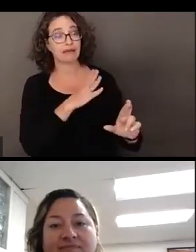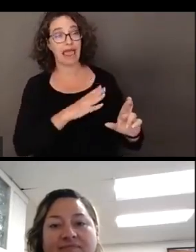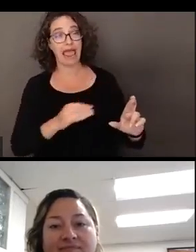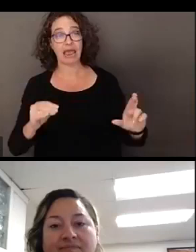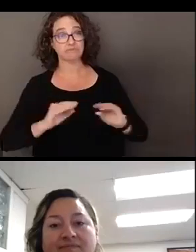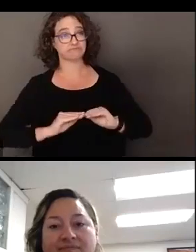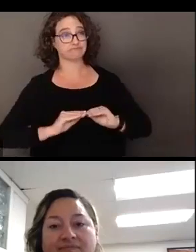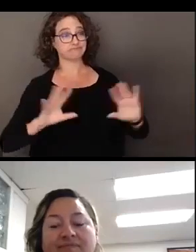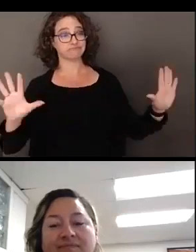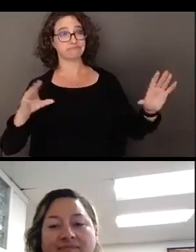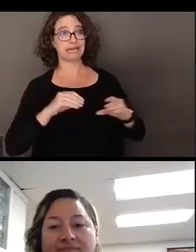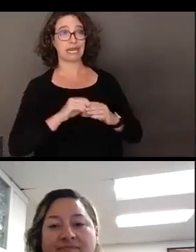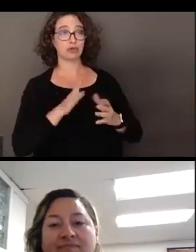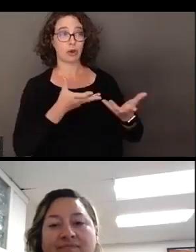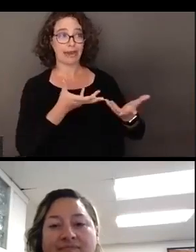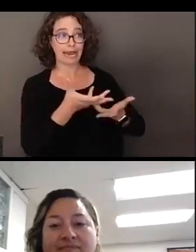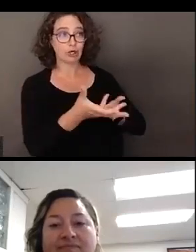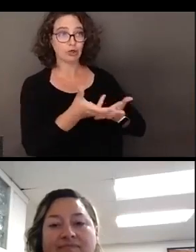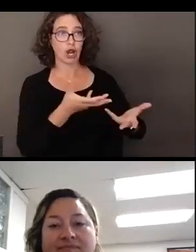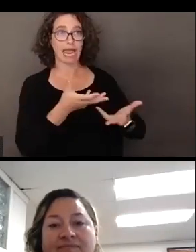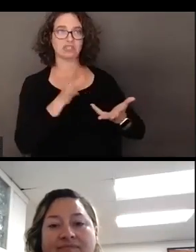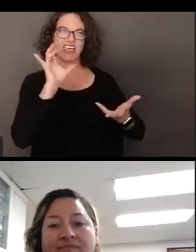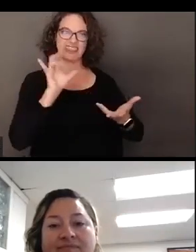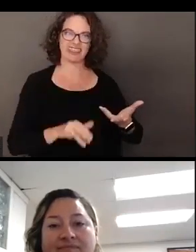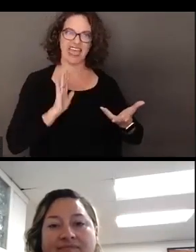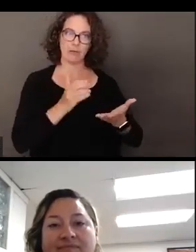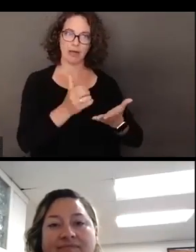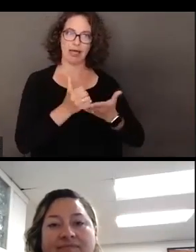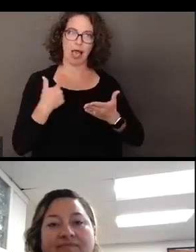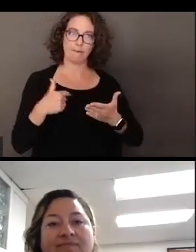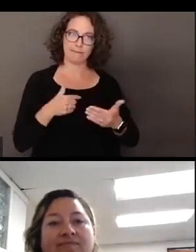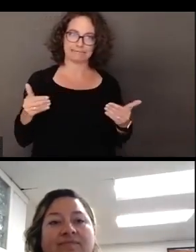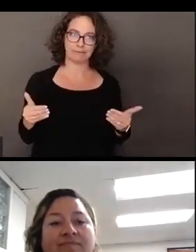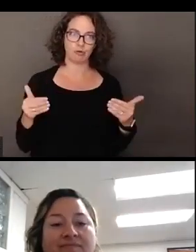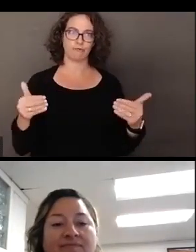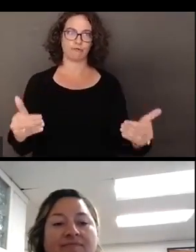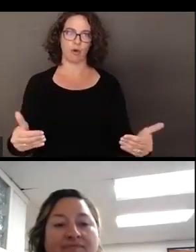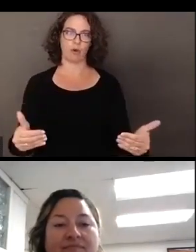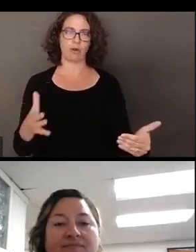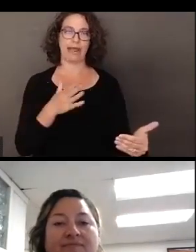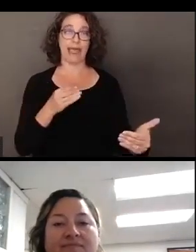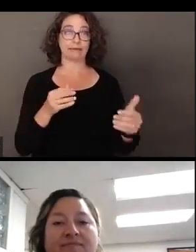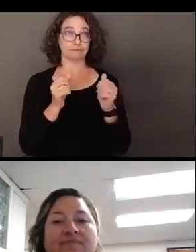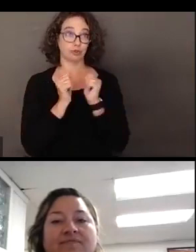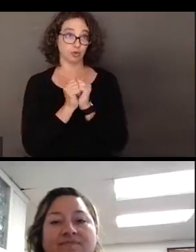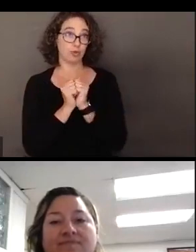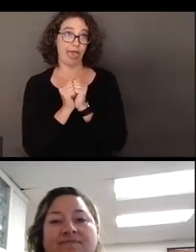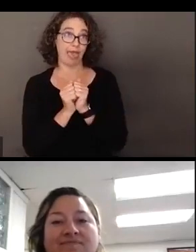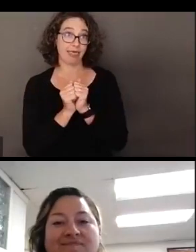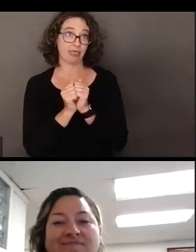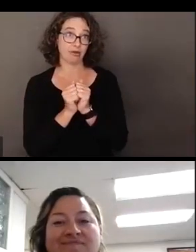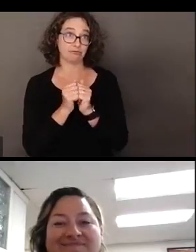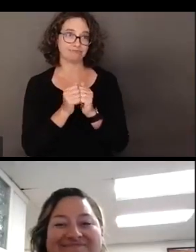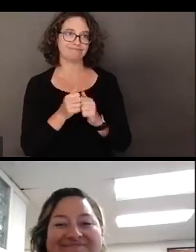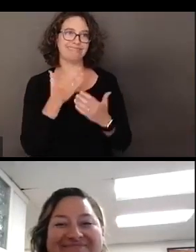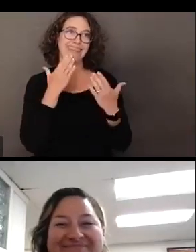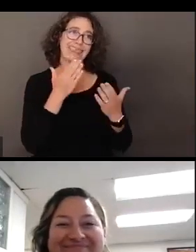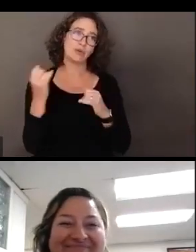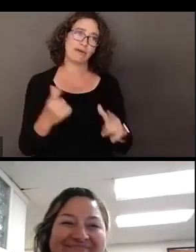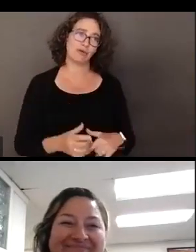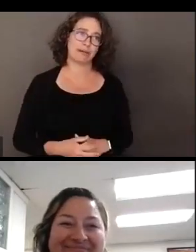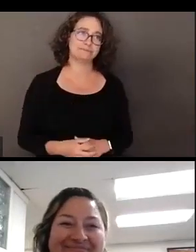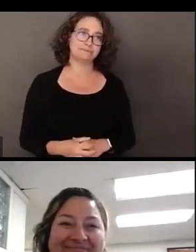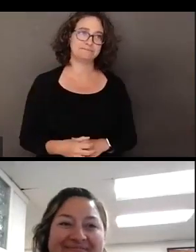your interactions, because that's what's going to move us forward as human beings and together to a better future. Thank you, everyone.